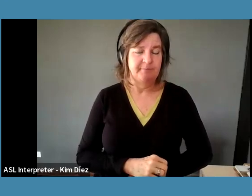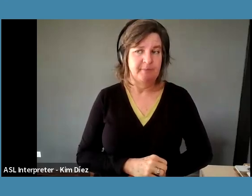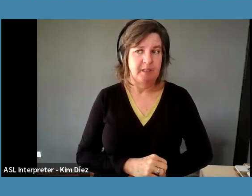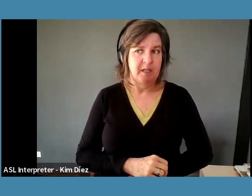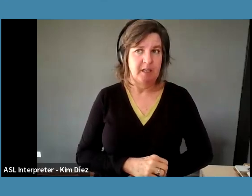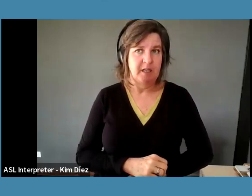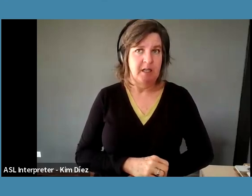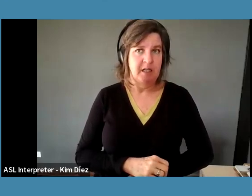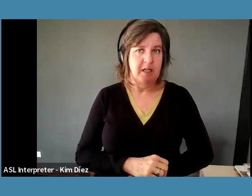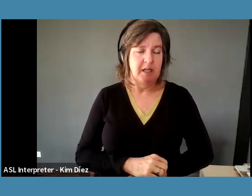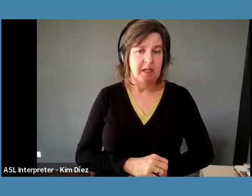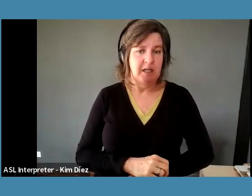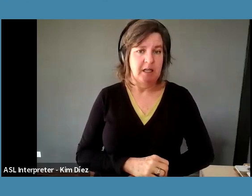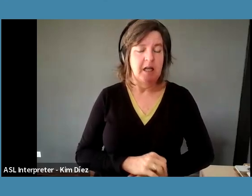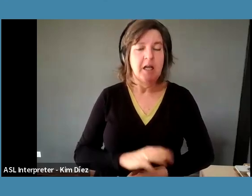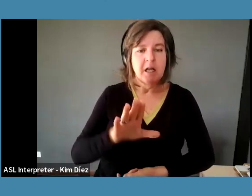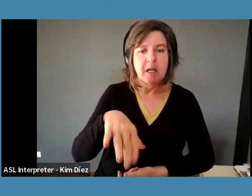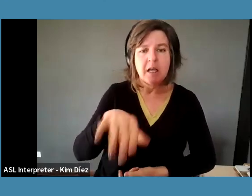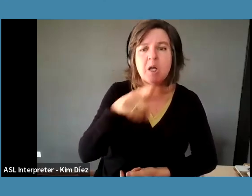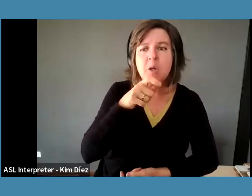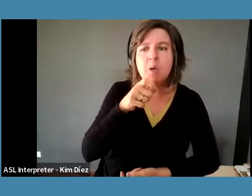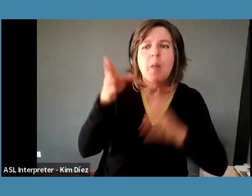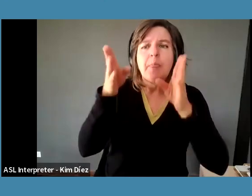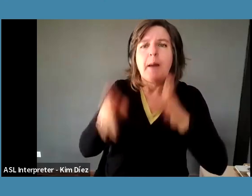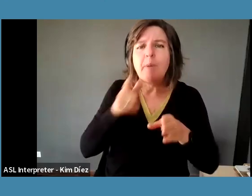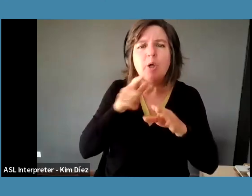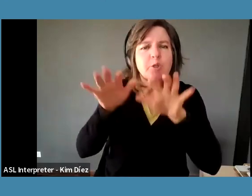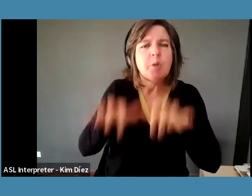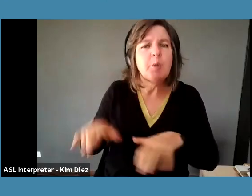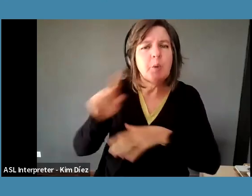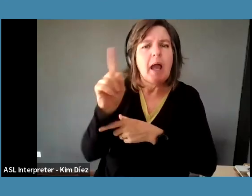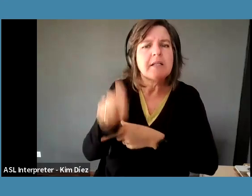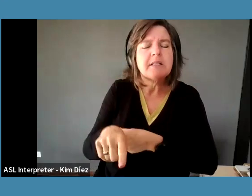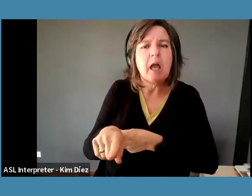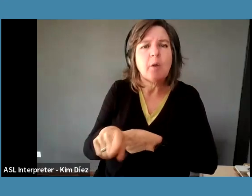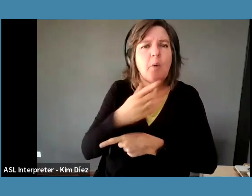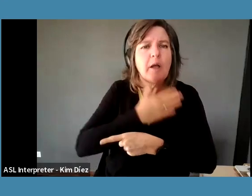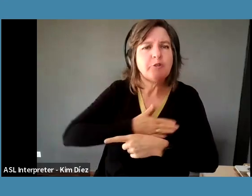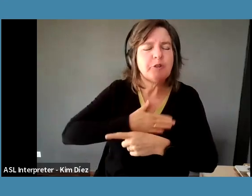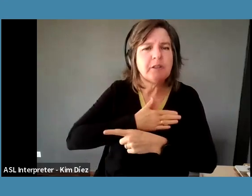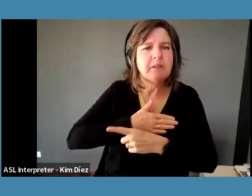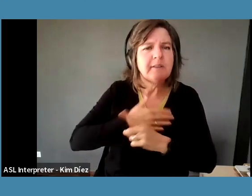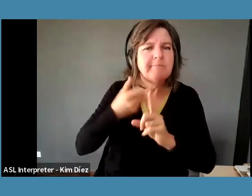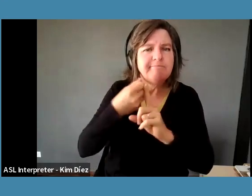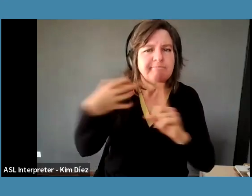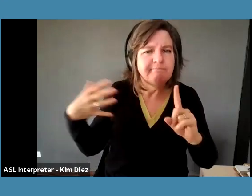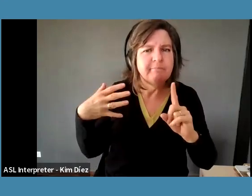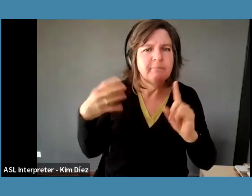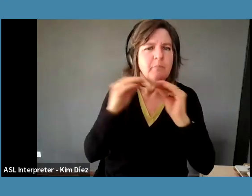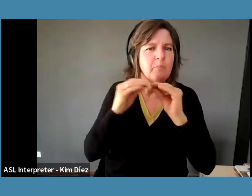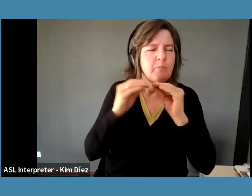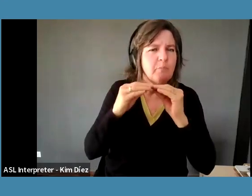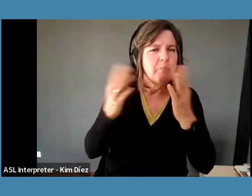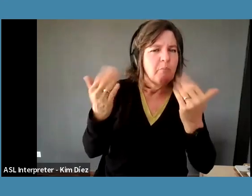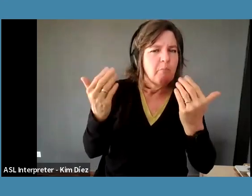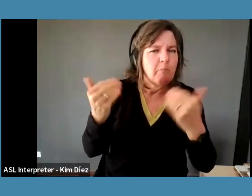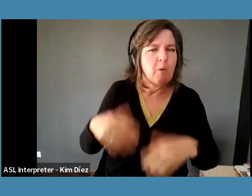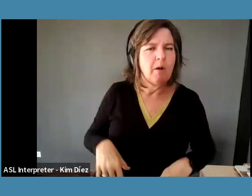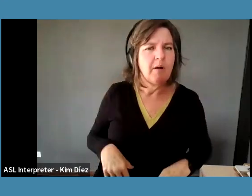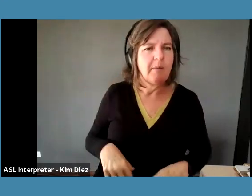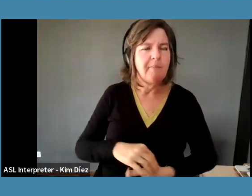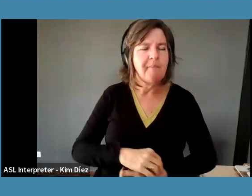Um, Could maybe could the could the the person. person who asked the question maybe provide us with a little bit